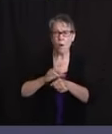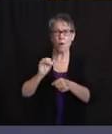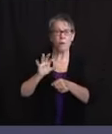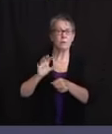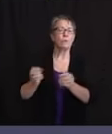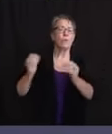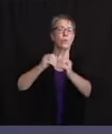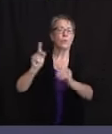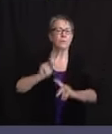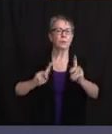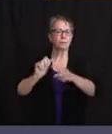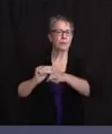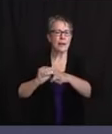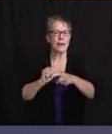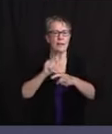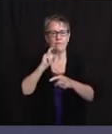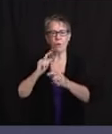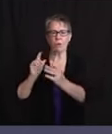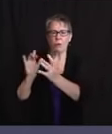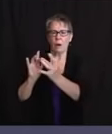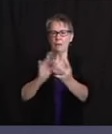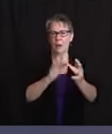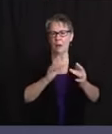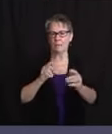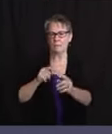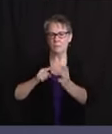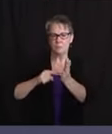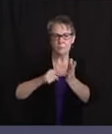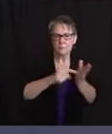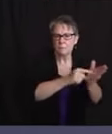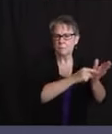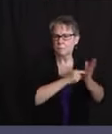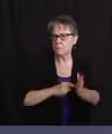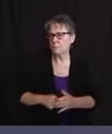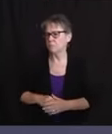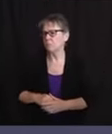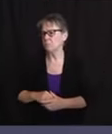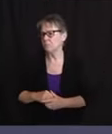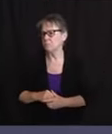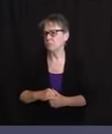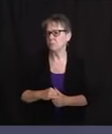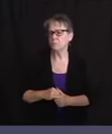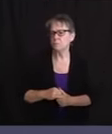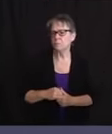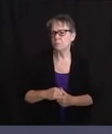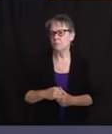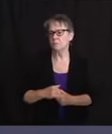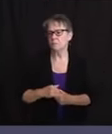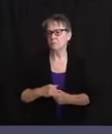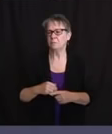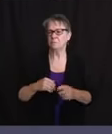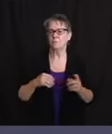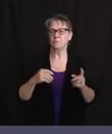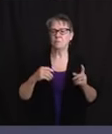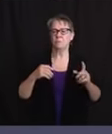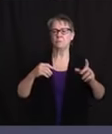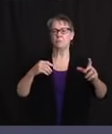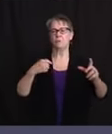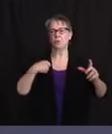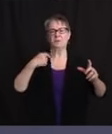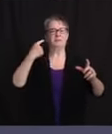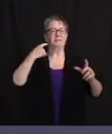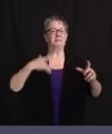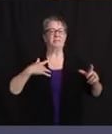per 100,000 population. We are contracting with the technology firm Demaji to bring